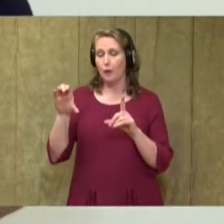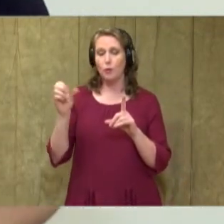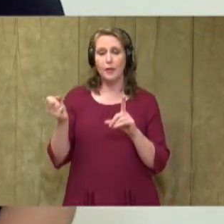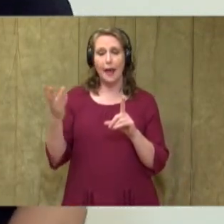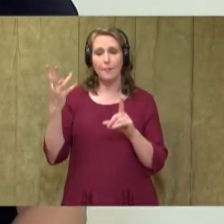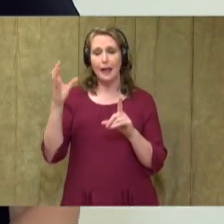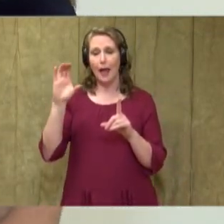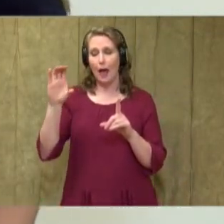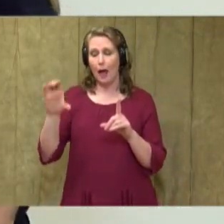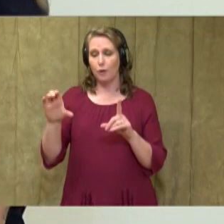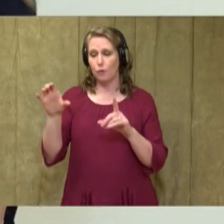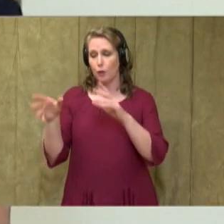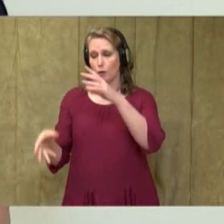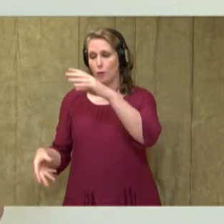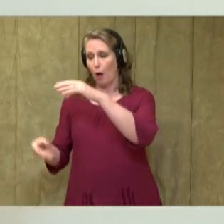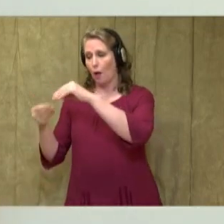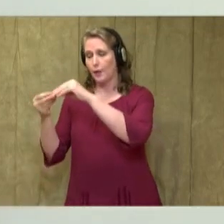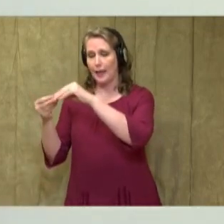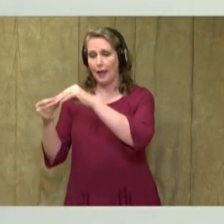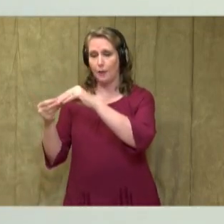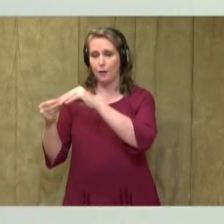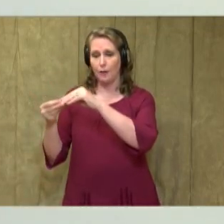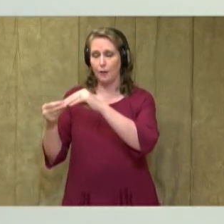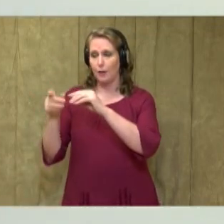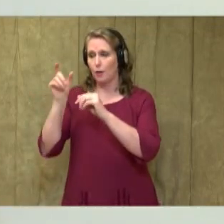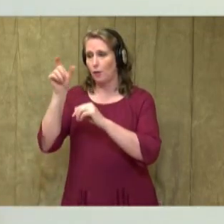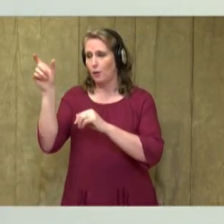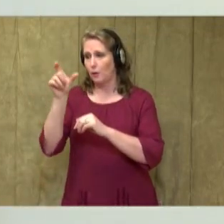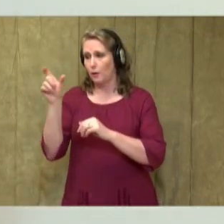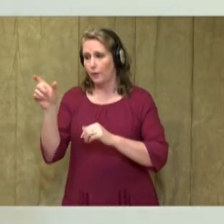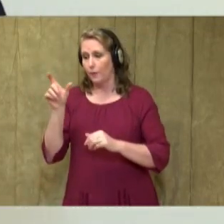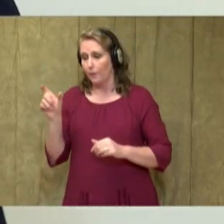hundreds do you see all together on my hundreds chart?